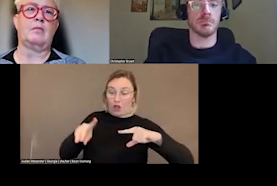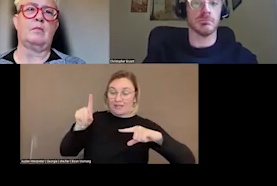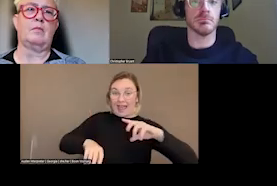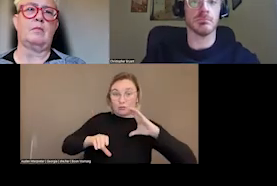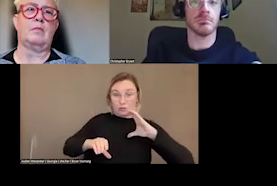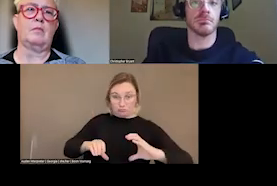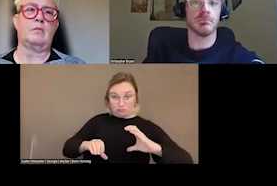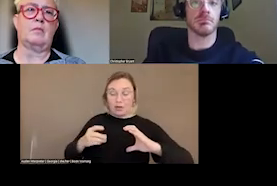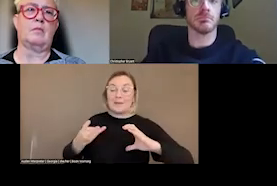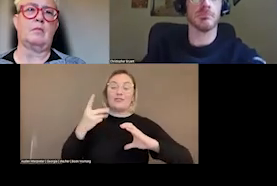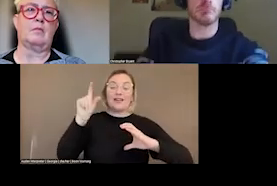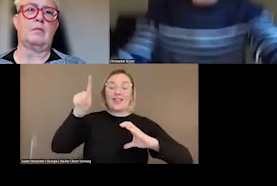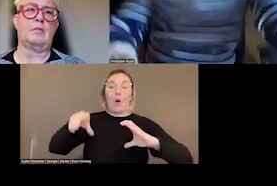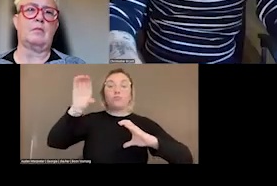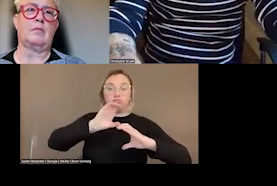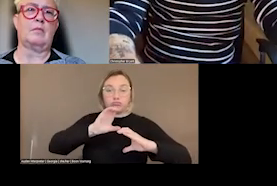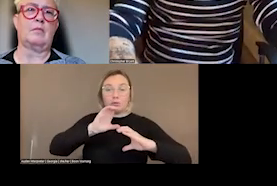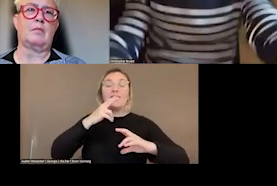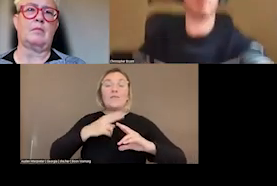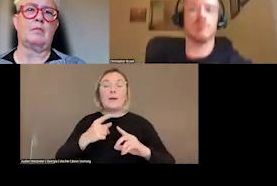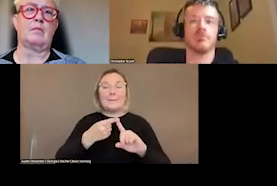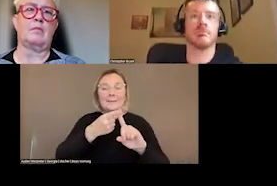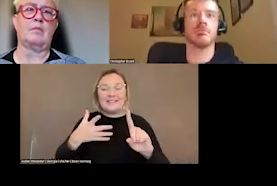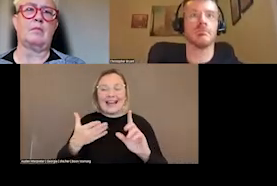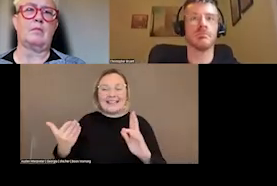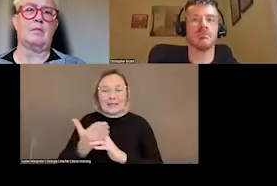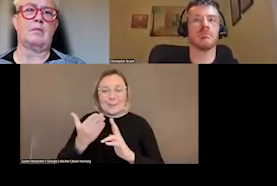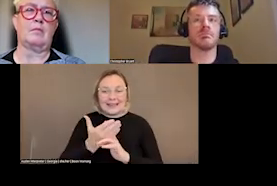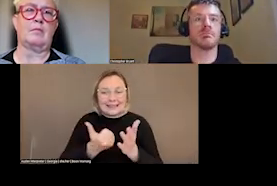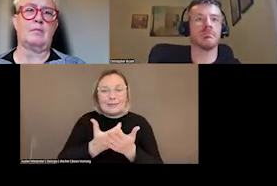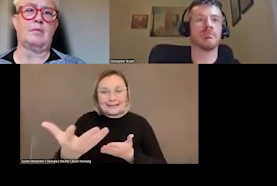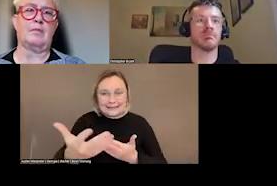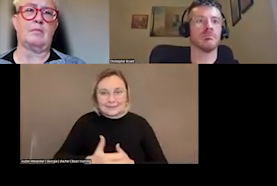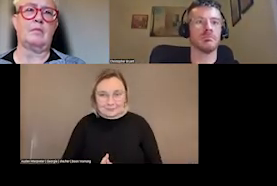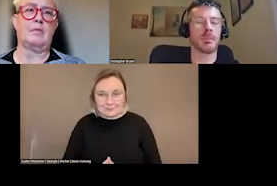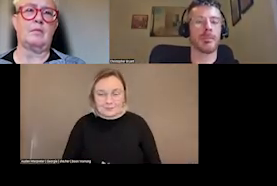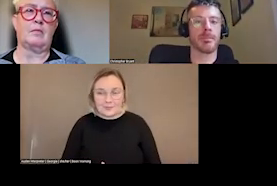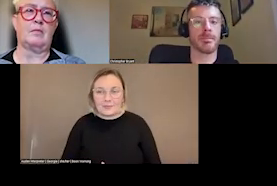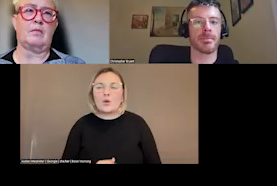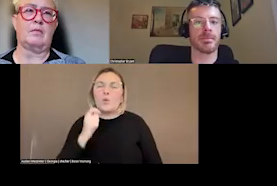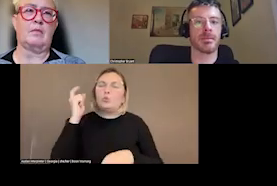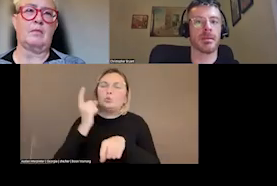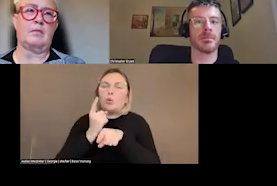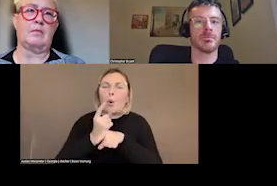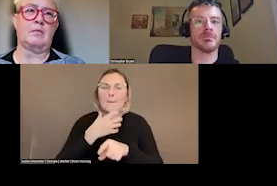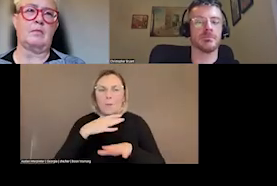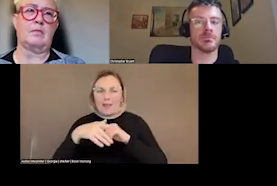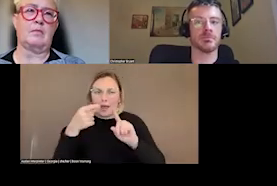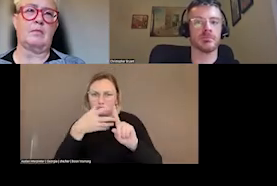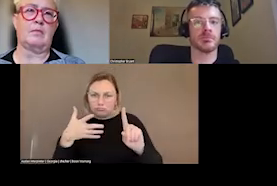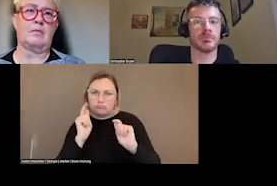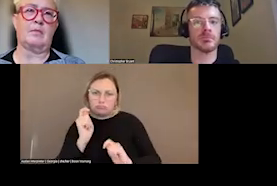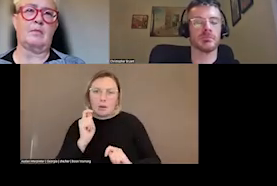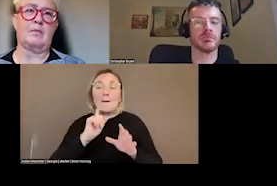$30,000 for specific accessibility expenses. And we'll talk through more of those in detail, but just